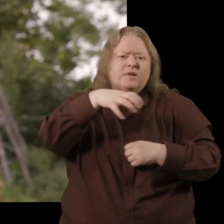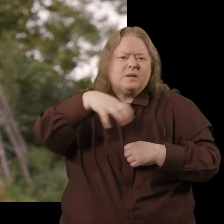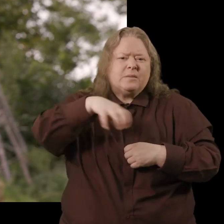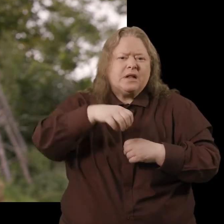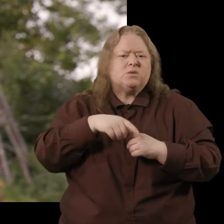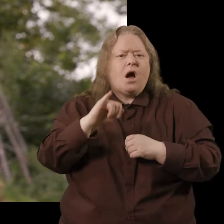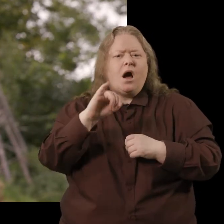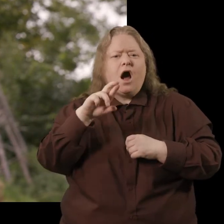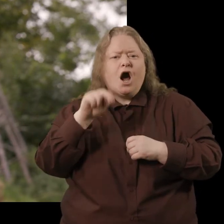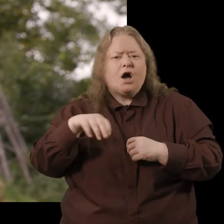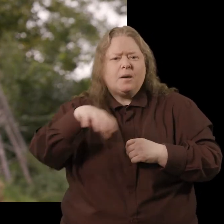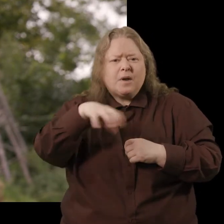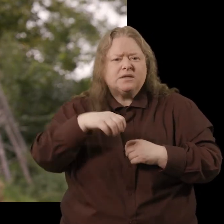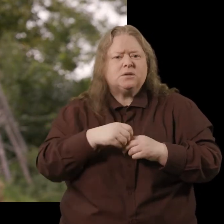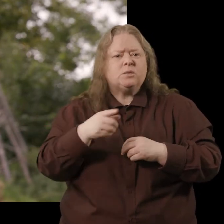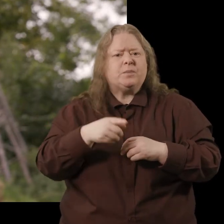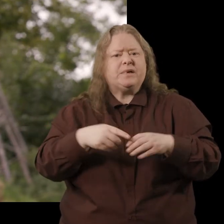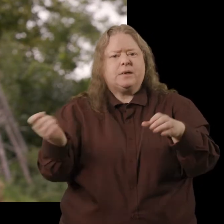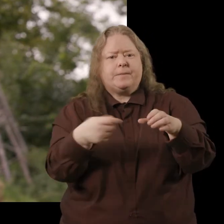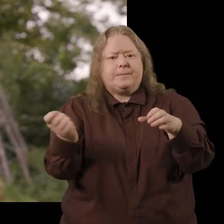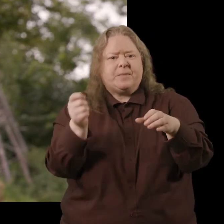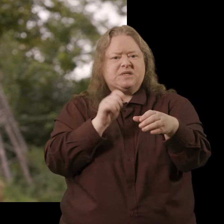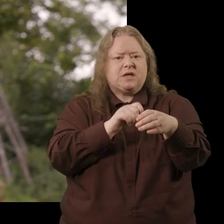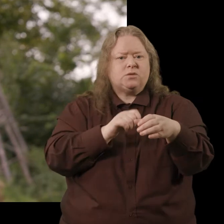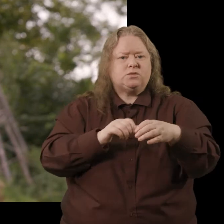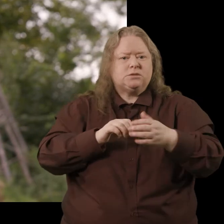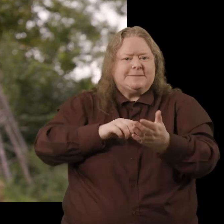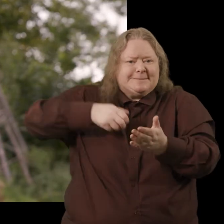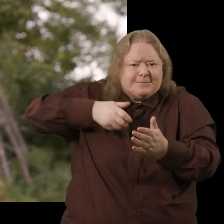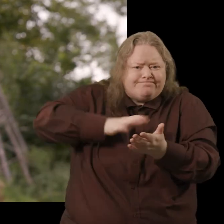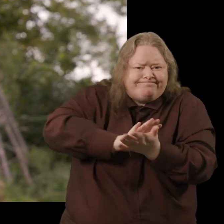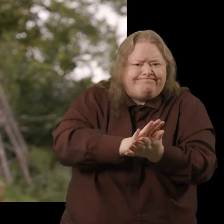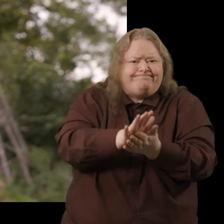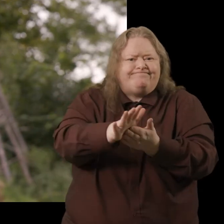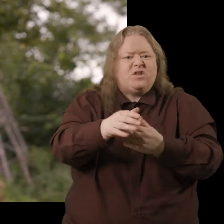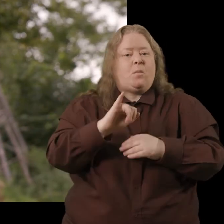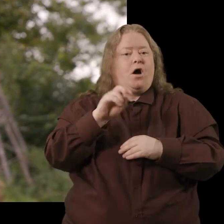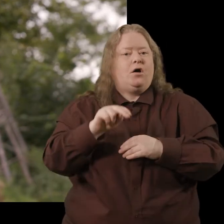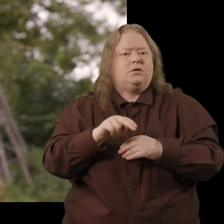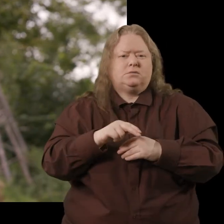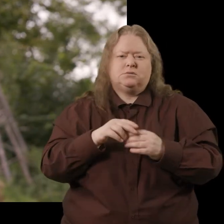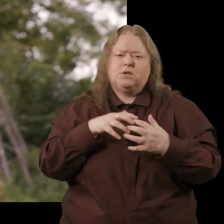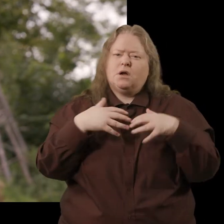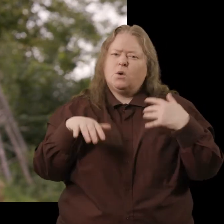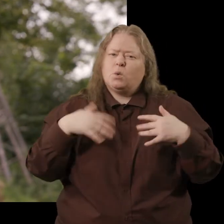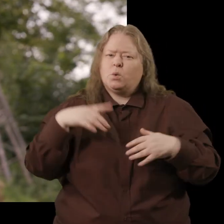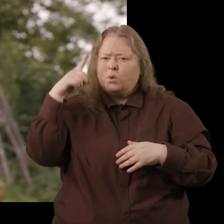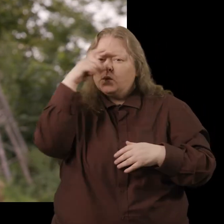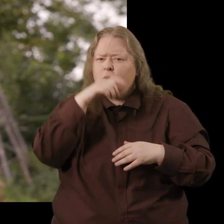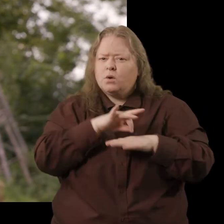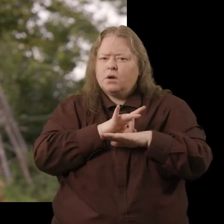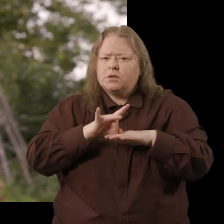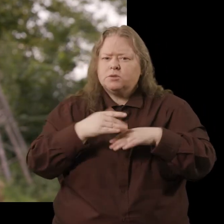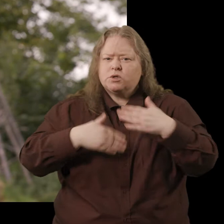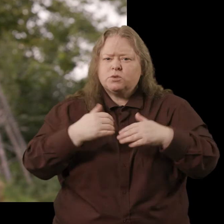iron bells that would have been beaten out, forged from iron. Very complicated kind of process where you've